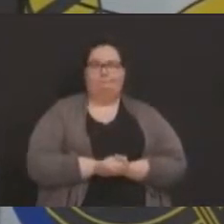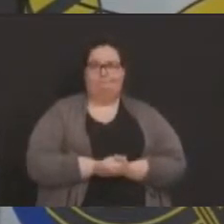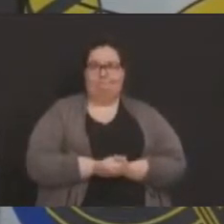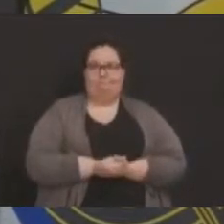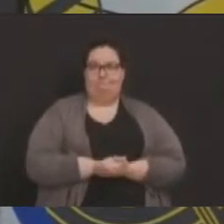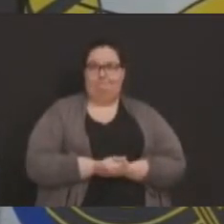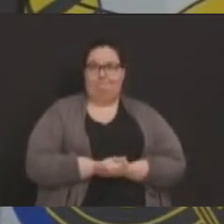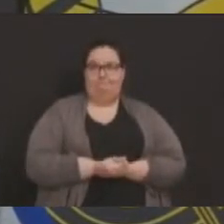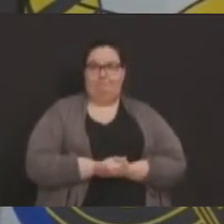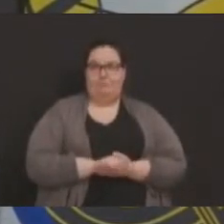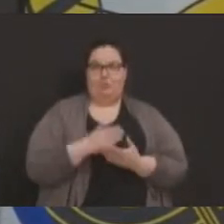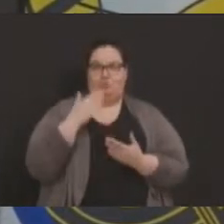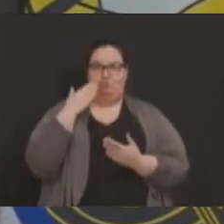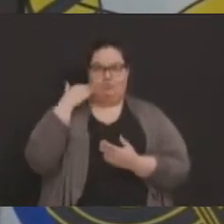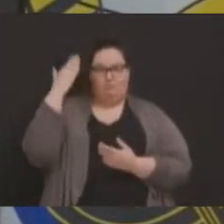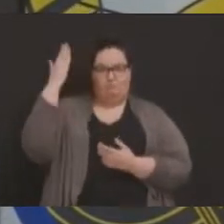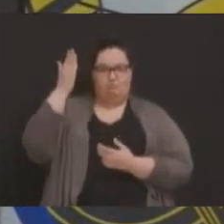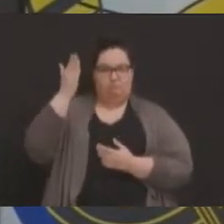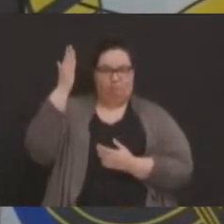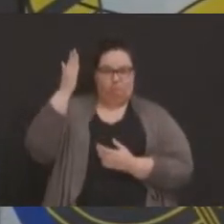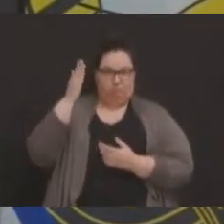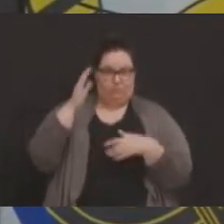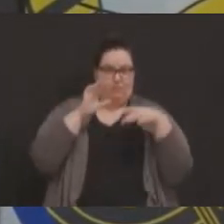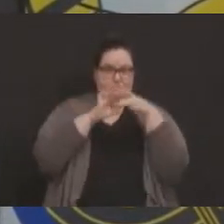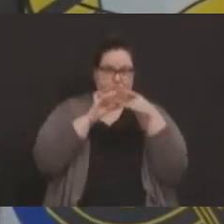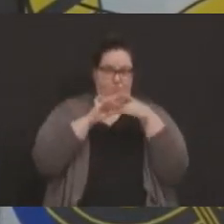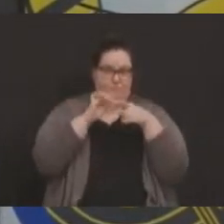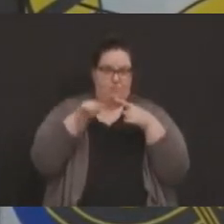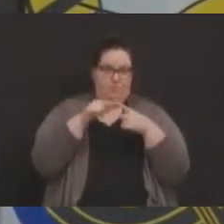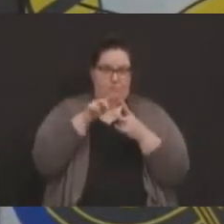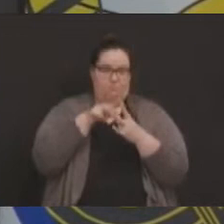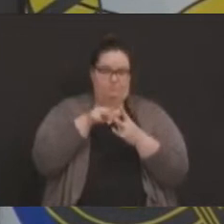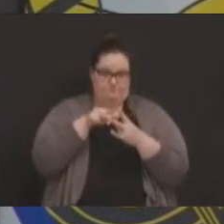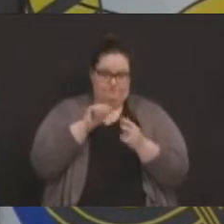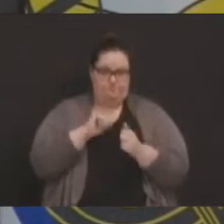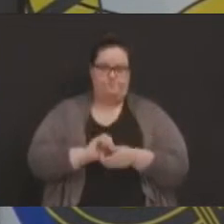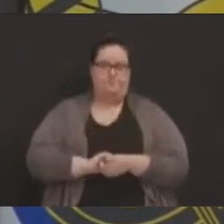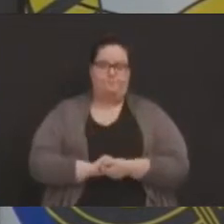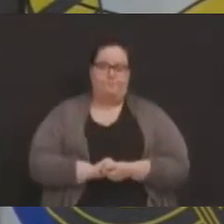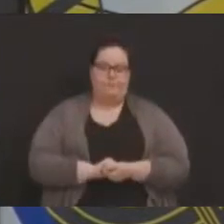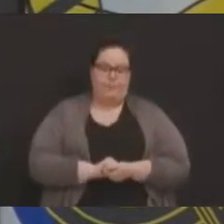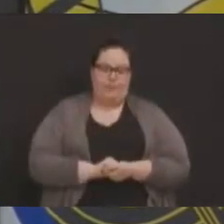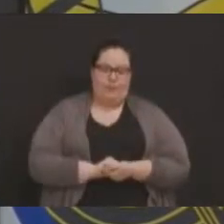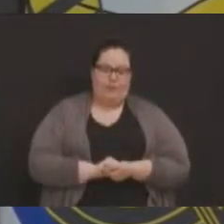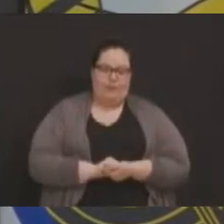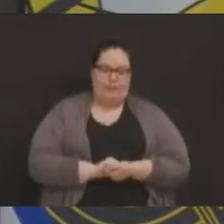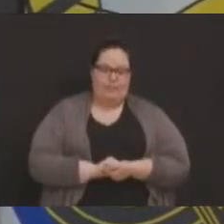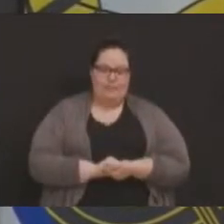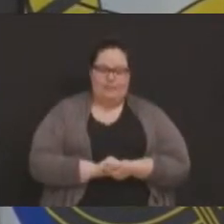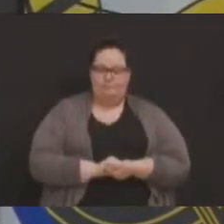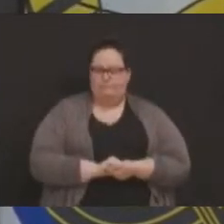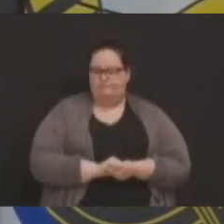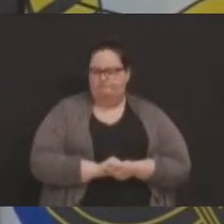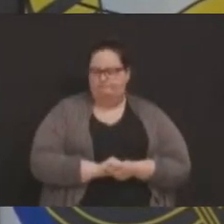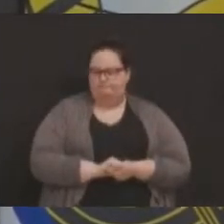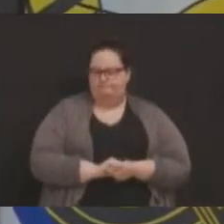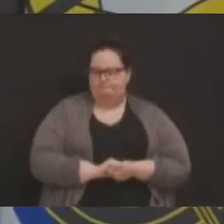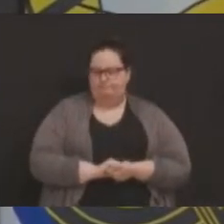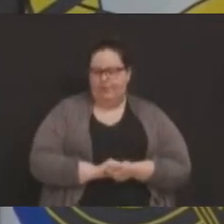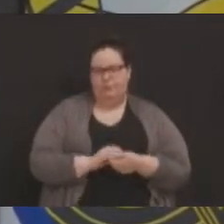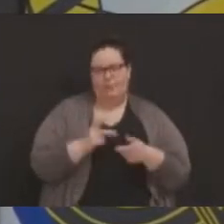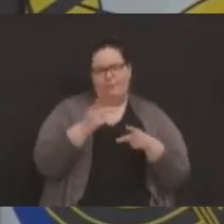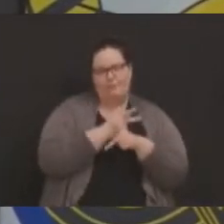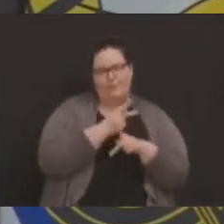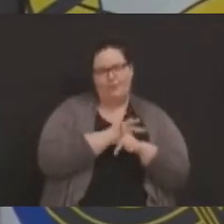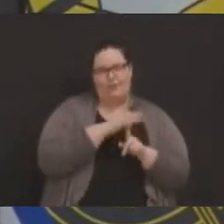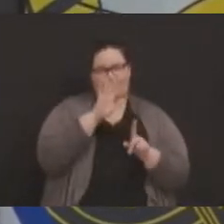whether somebody's death is linked to COVID or not, or attributable to COVID or not, is based on the attending physicians as well as